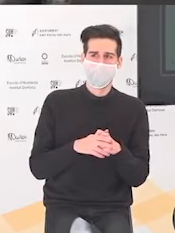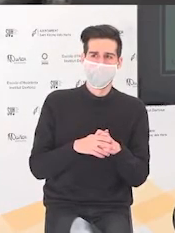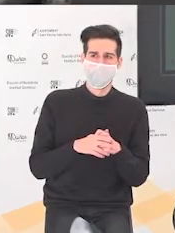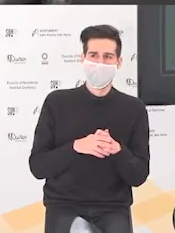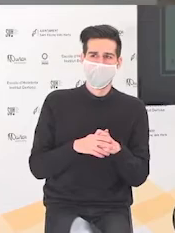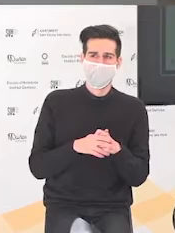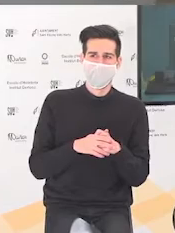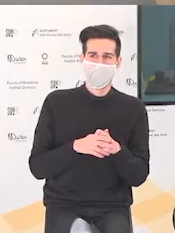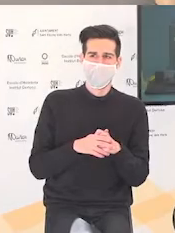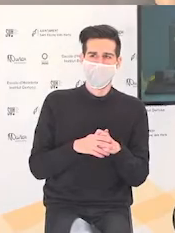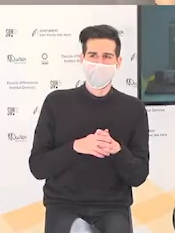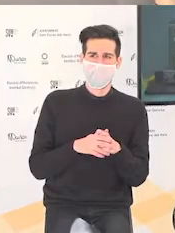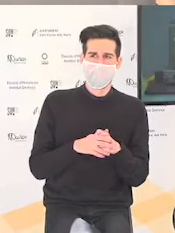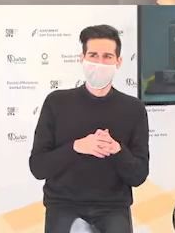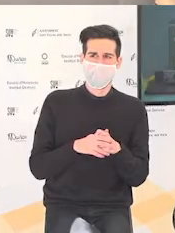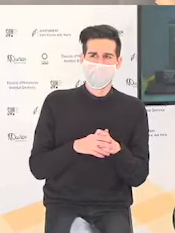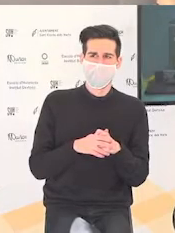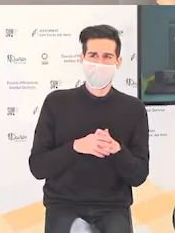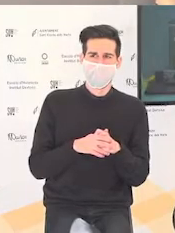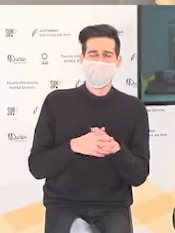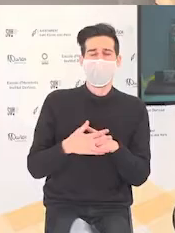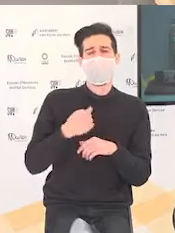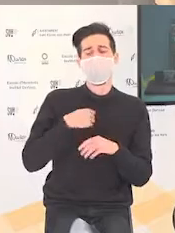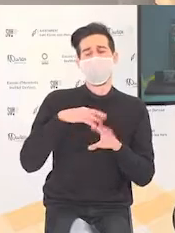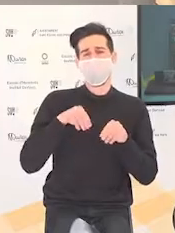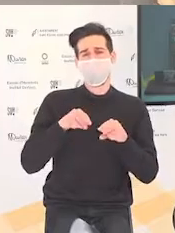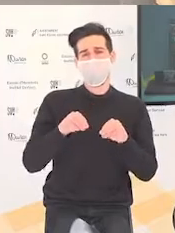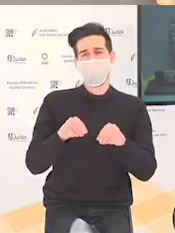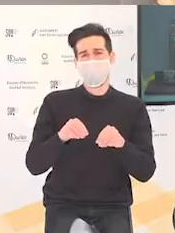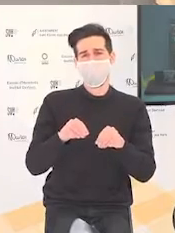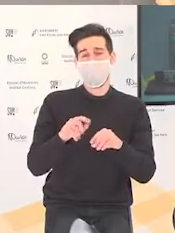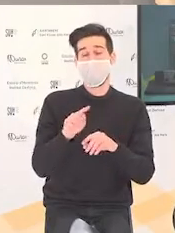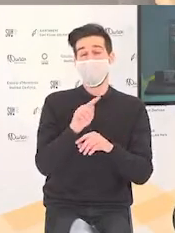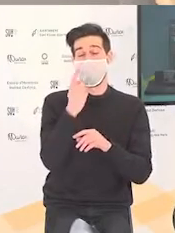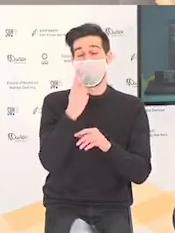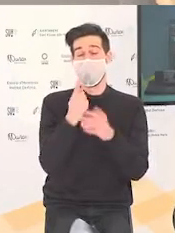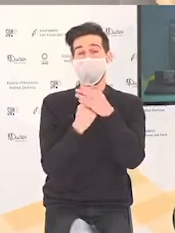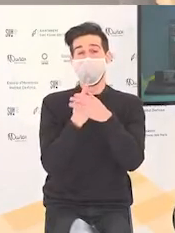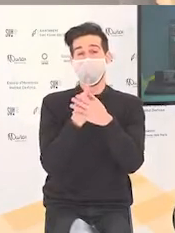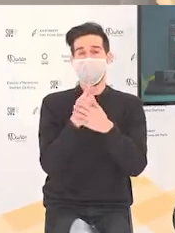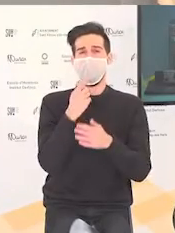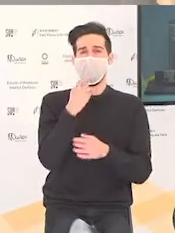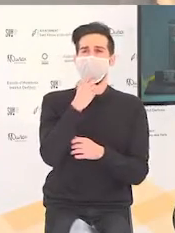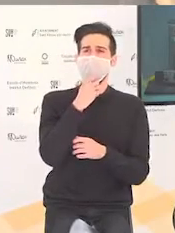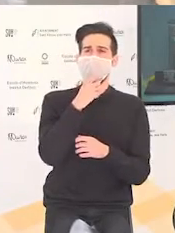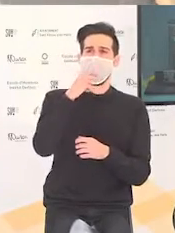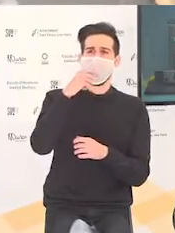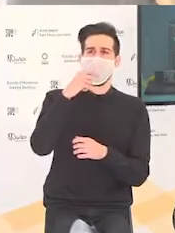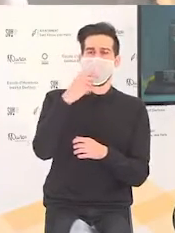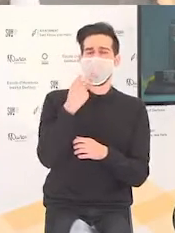number 13 tip. Voy a utilizar una punta del número 13.